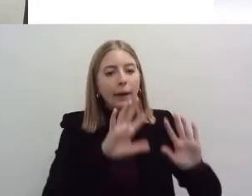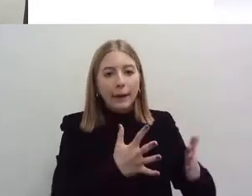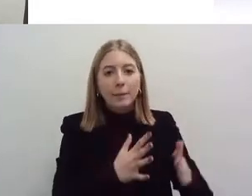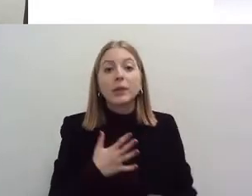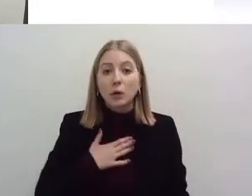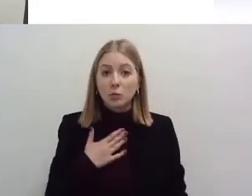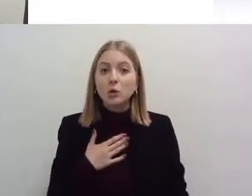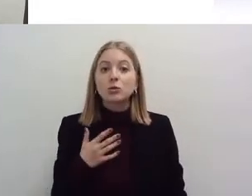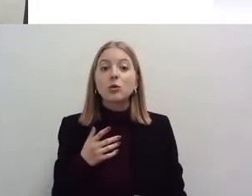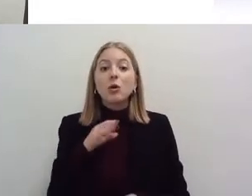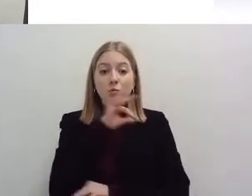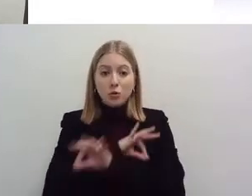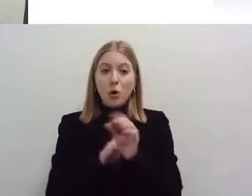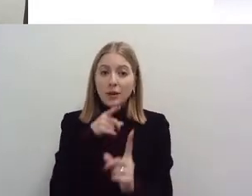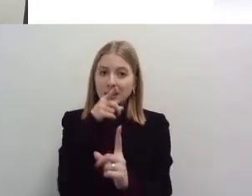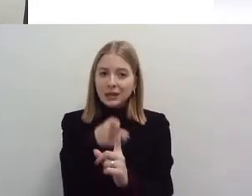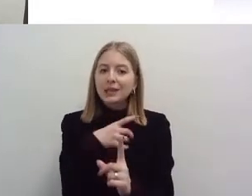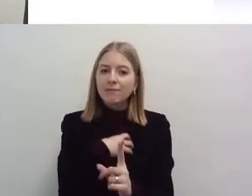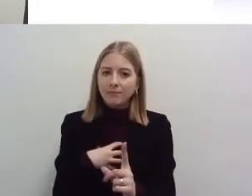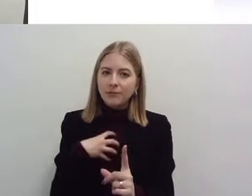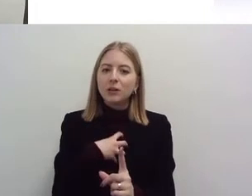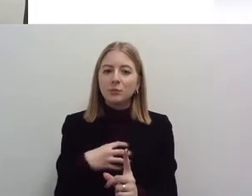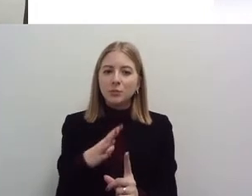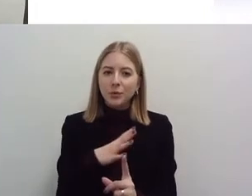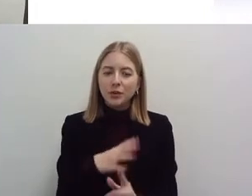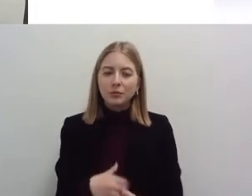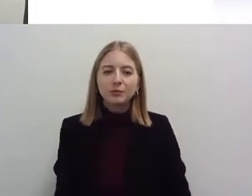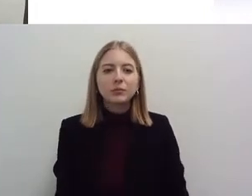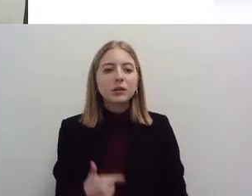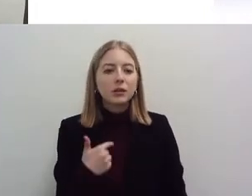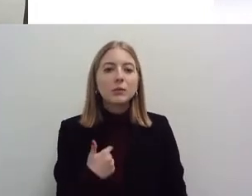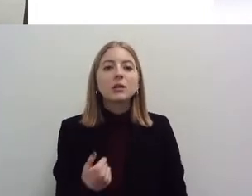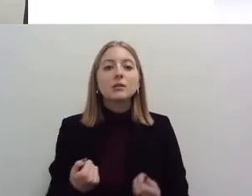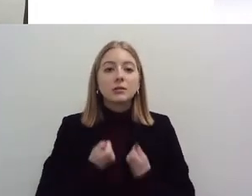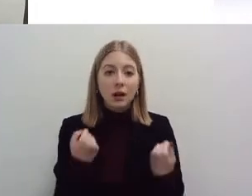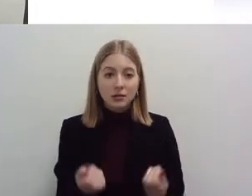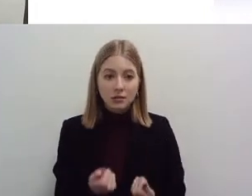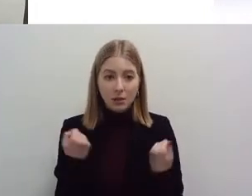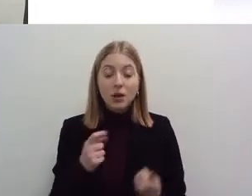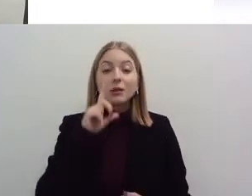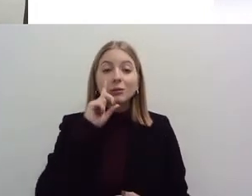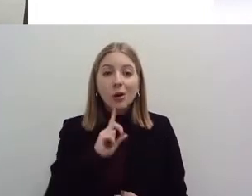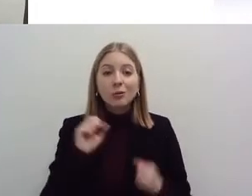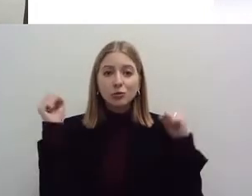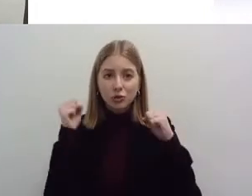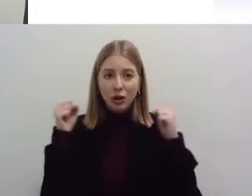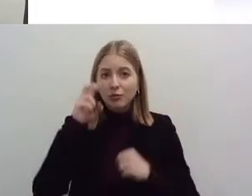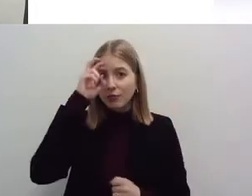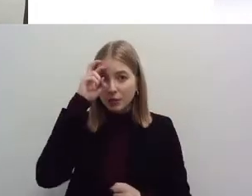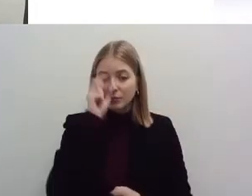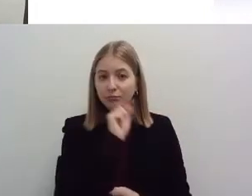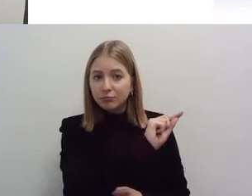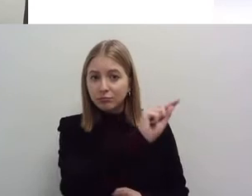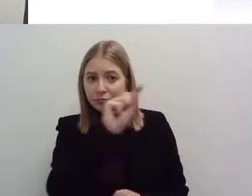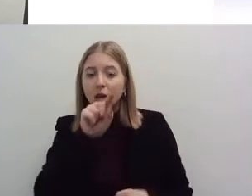Nordic countries to be able to both improve ourselves and hopefully share our knowledge with